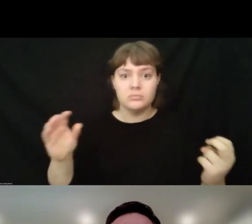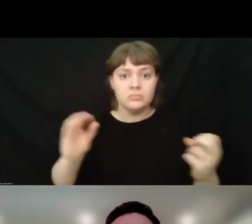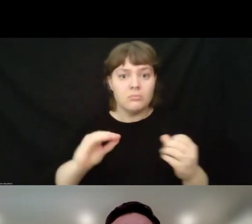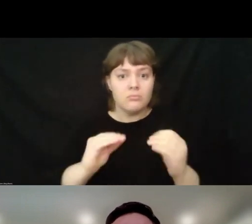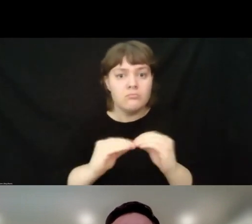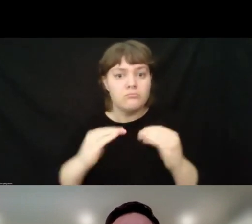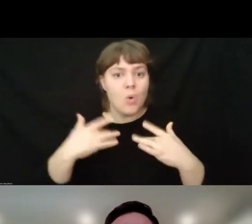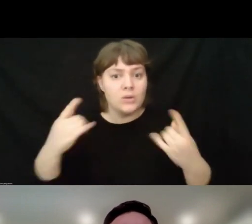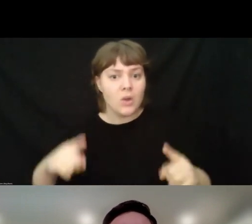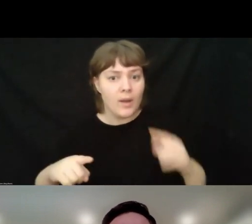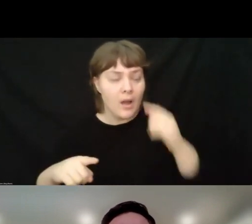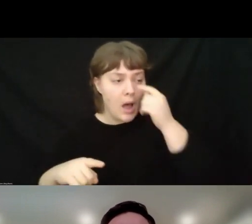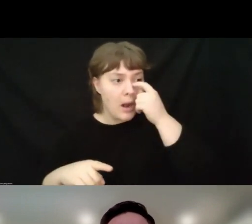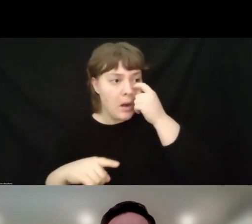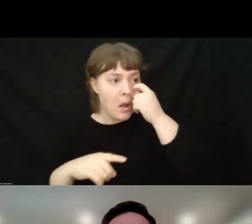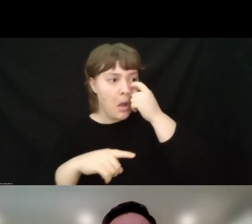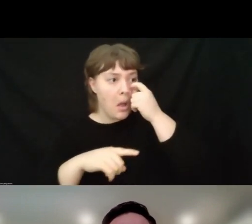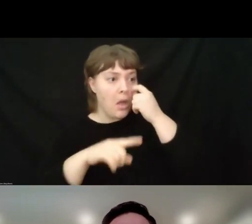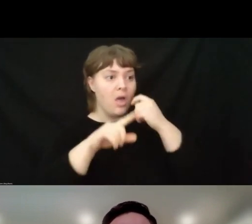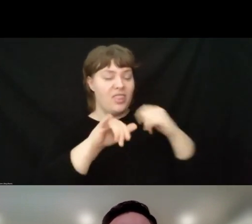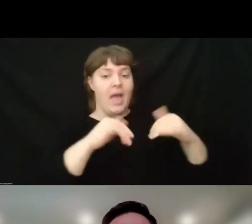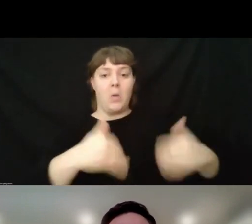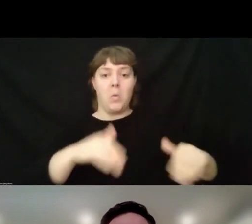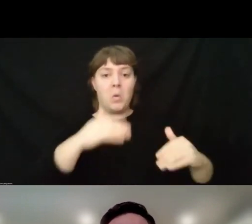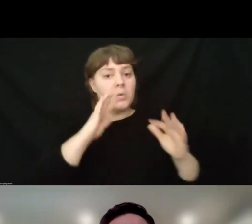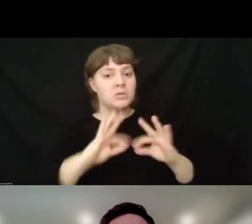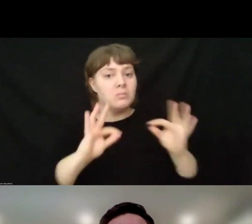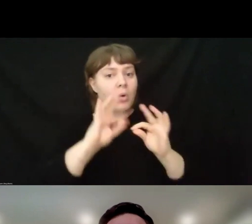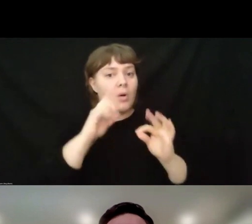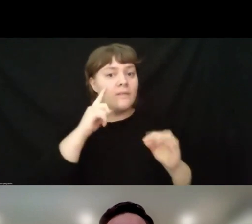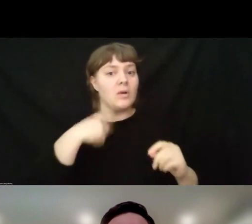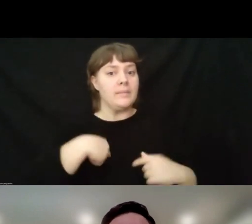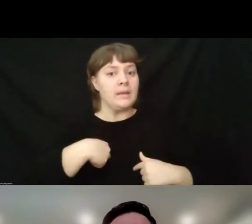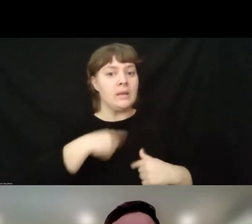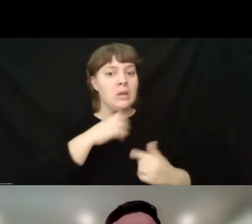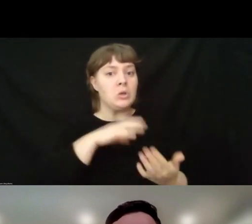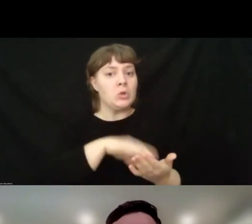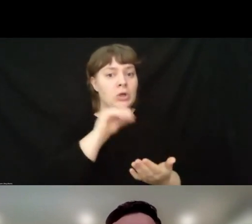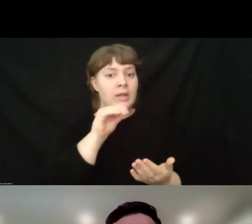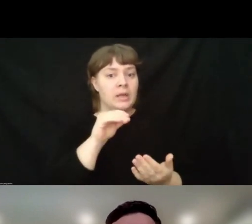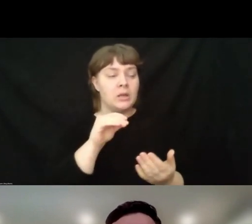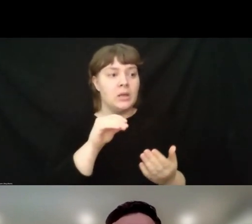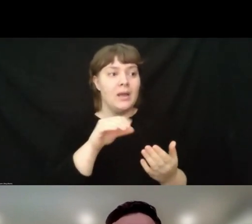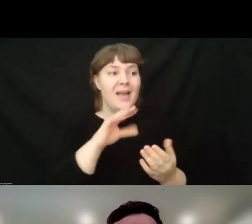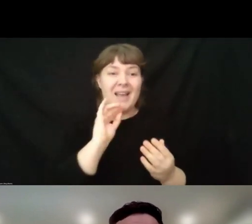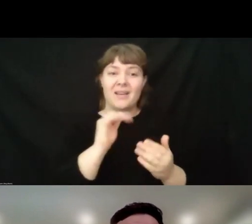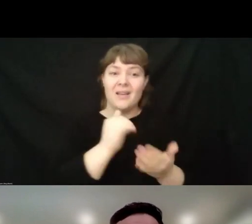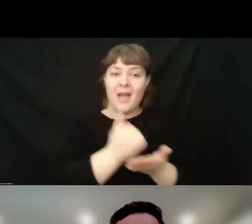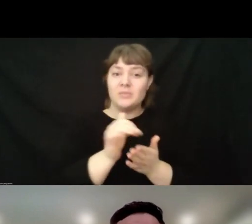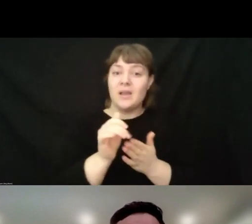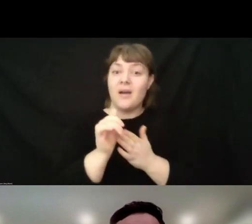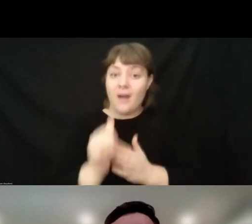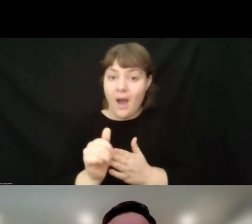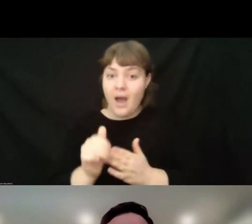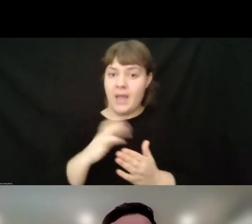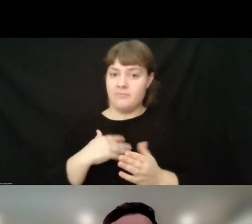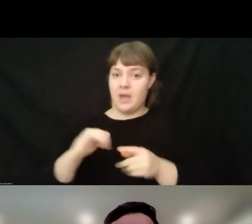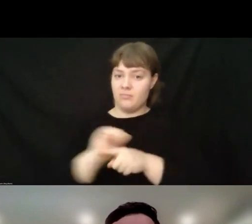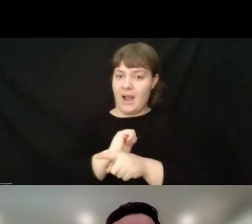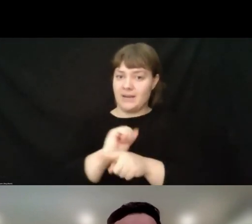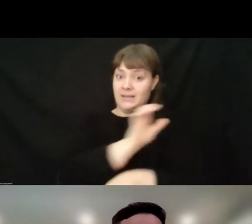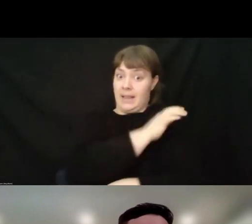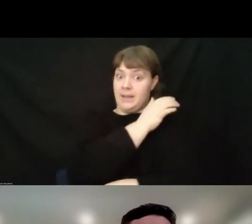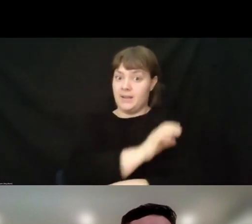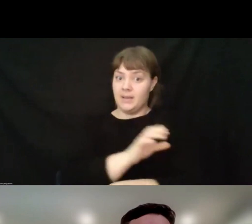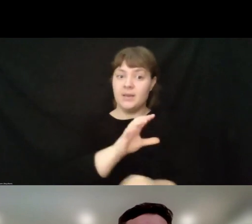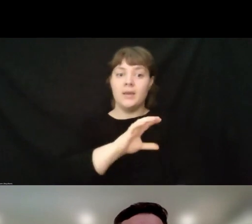become a big learning point for me, as well as helping to guide how I practice clinically, but also the research that we